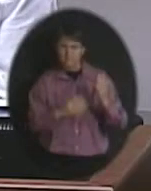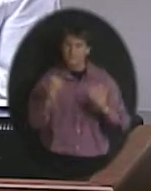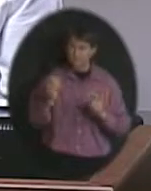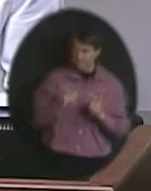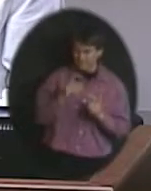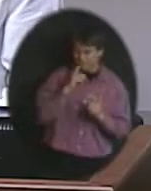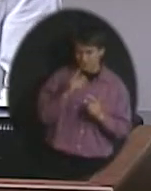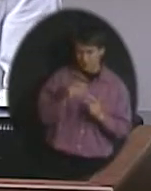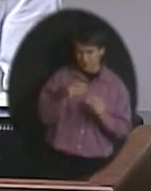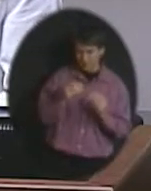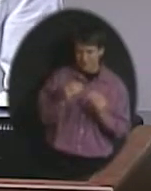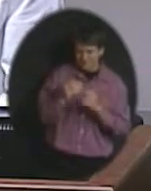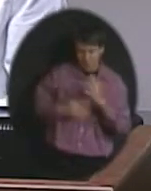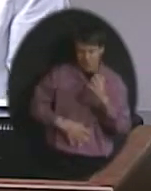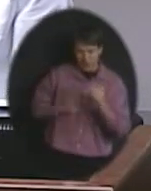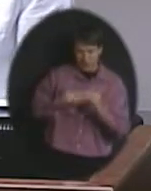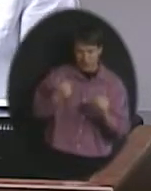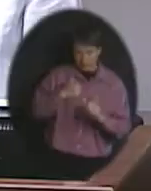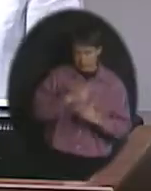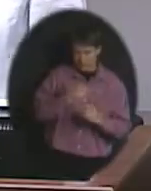would certainly like it to be, yes.